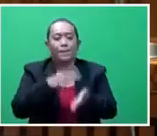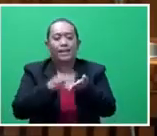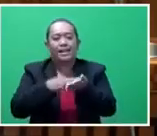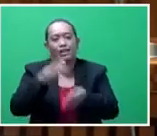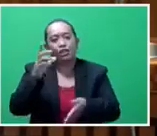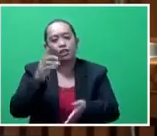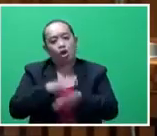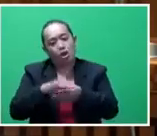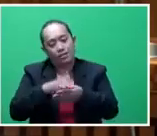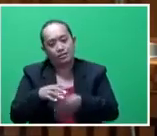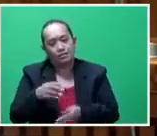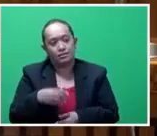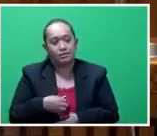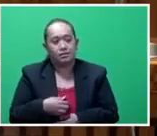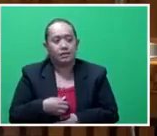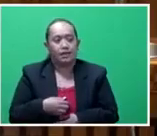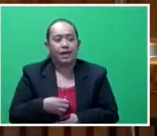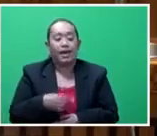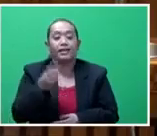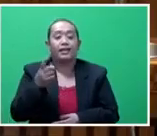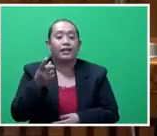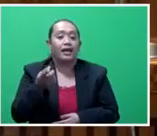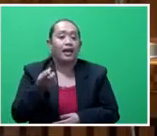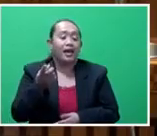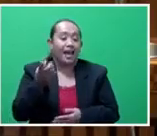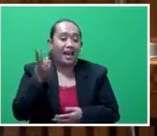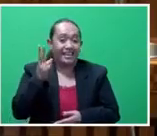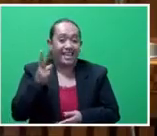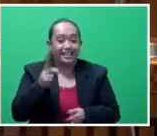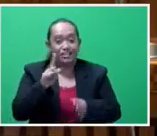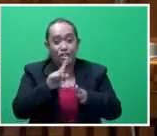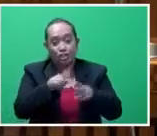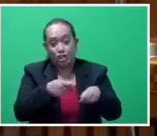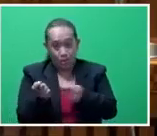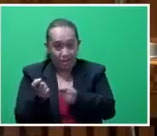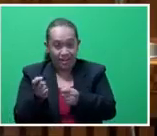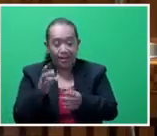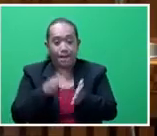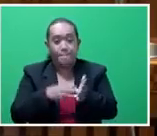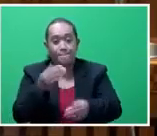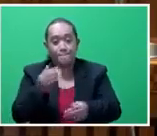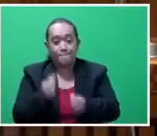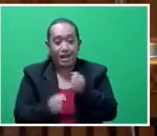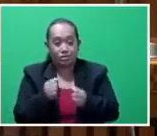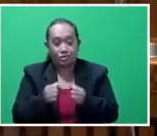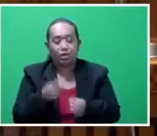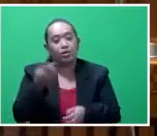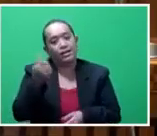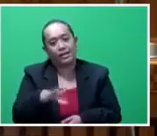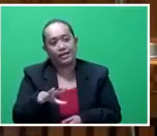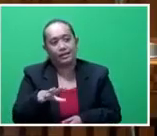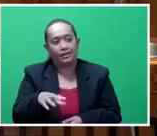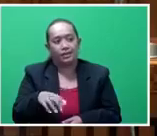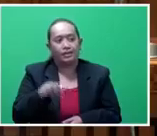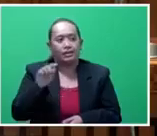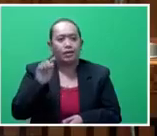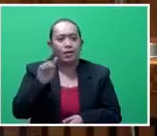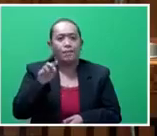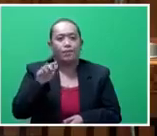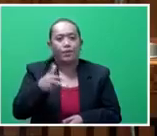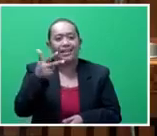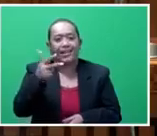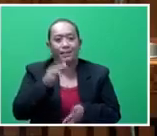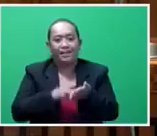and $1.84 million for January to March, which is when the EFL subsidy of the other half actually